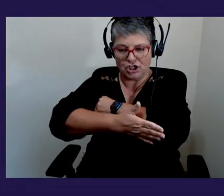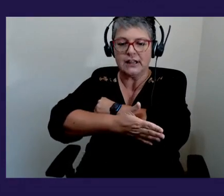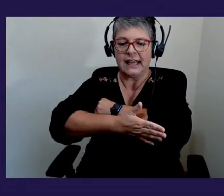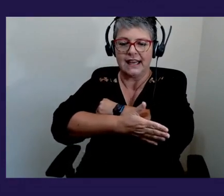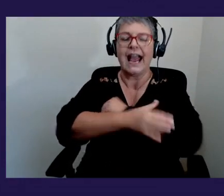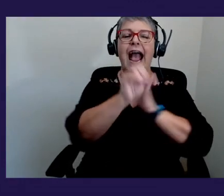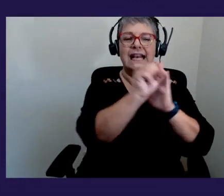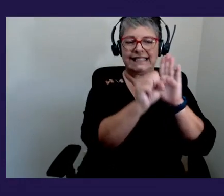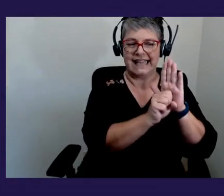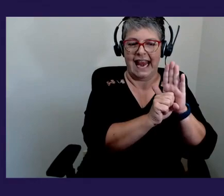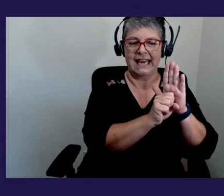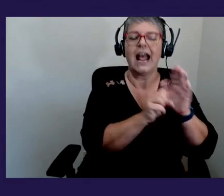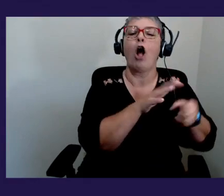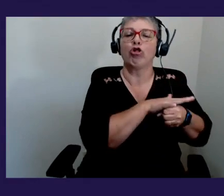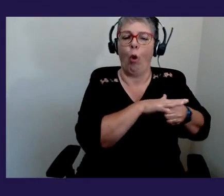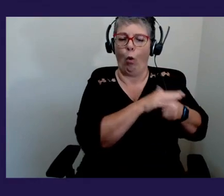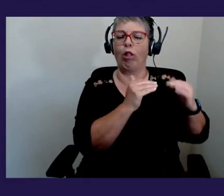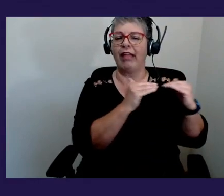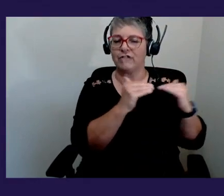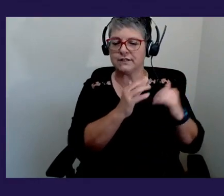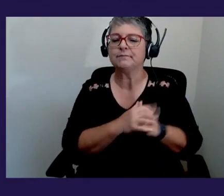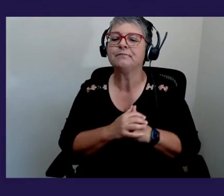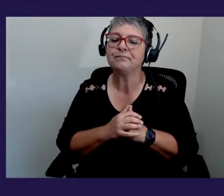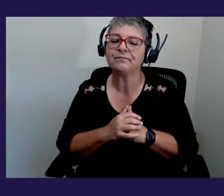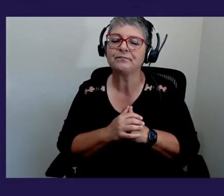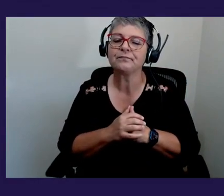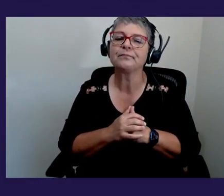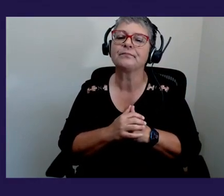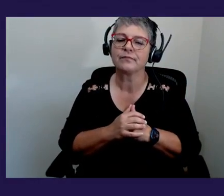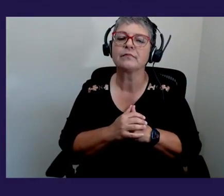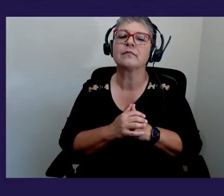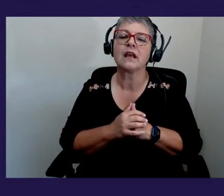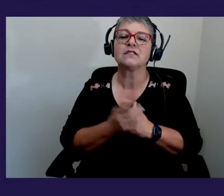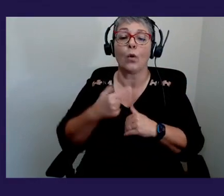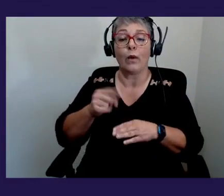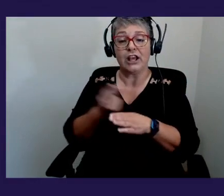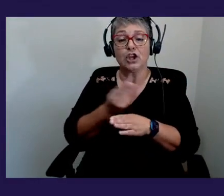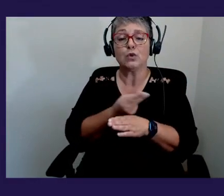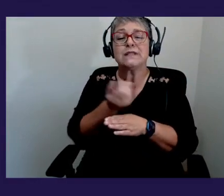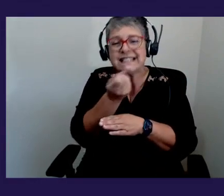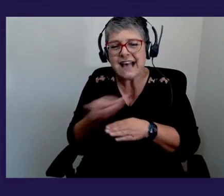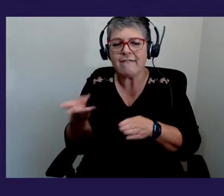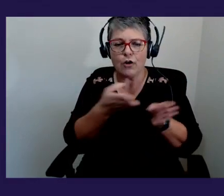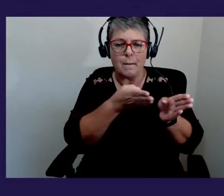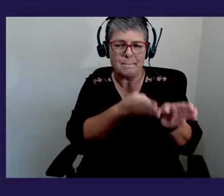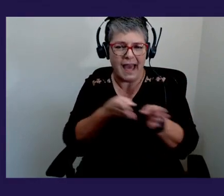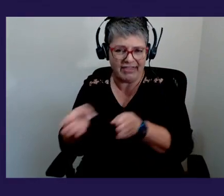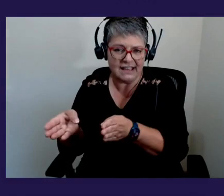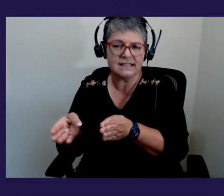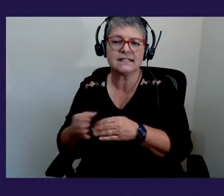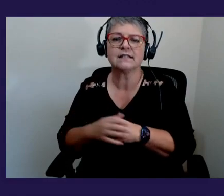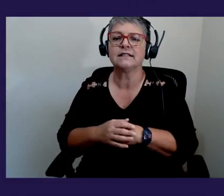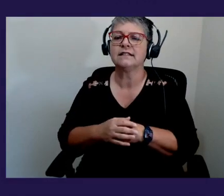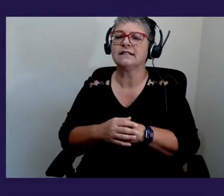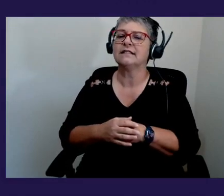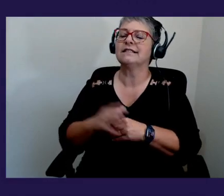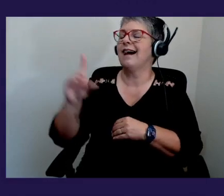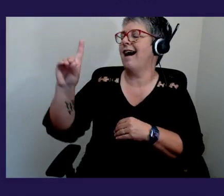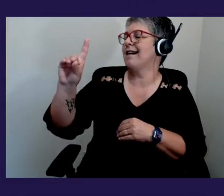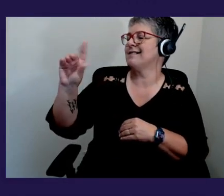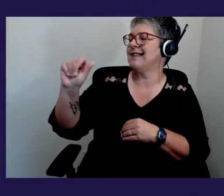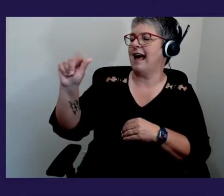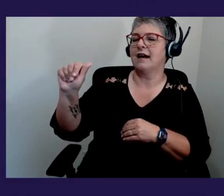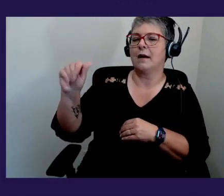So just to give you a brief overview of the methods that we used for this paper, we actually leveraged a database of infodemic management tools